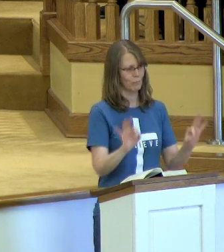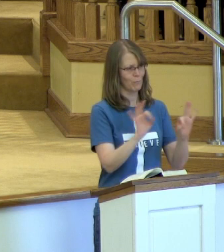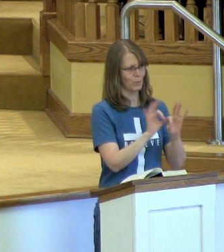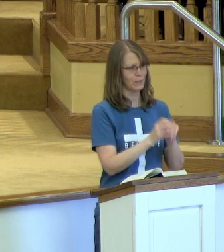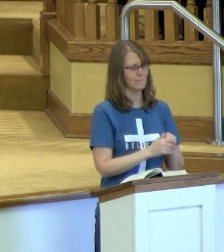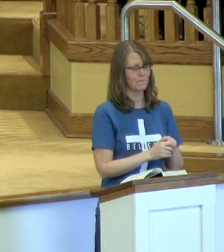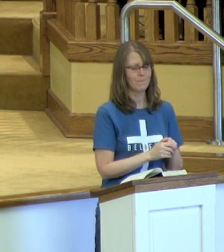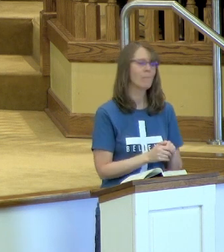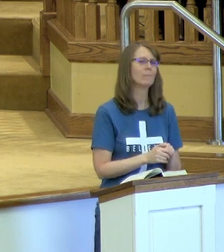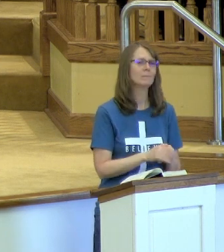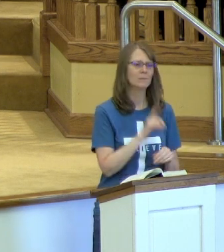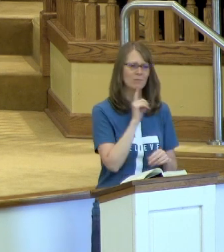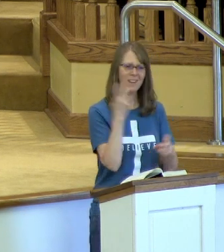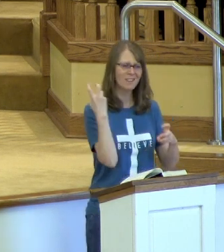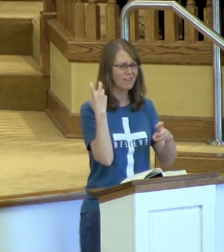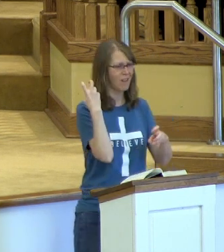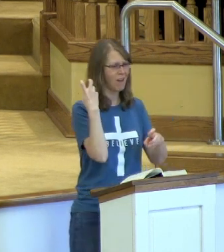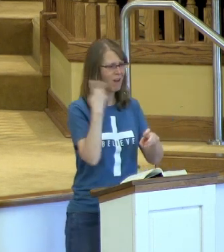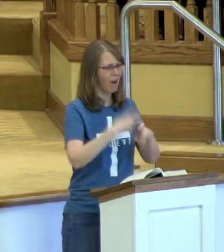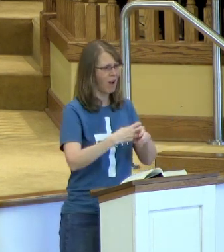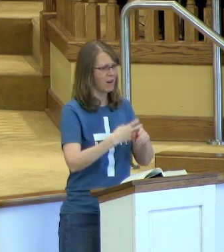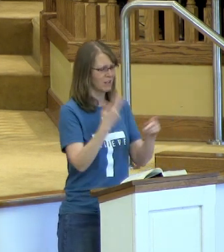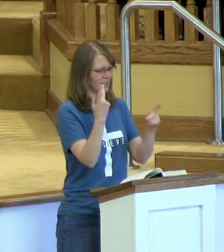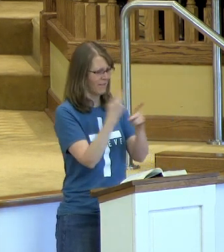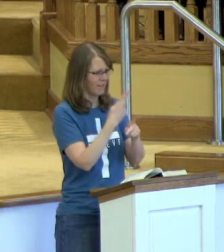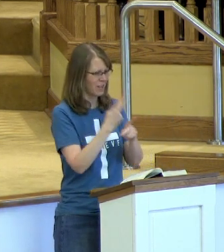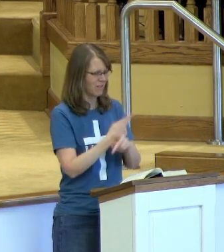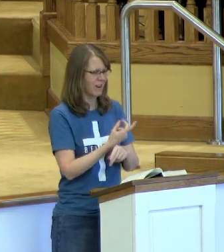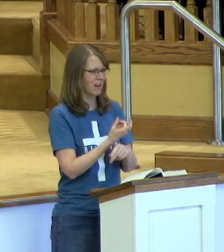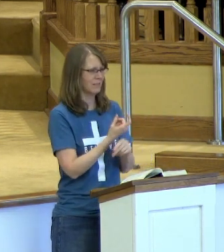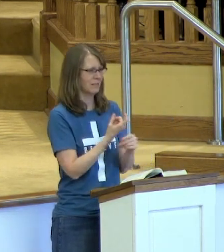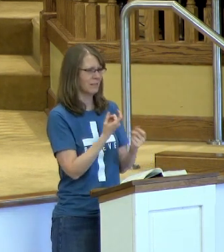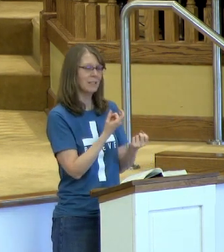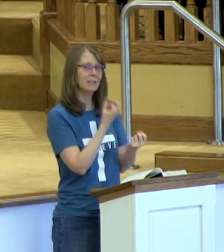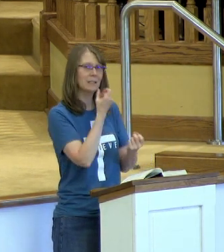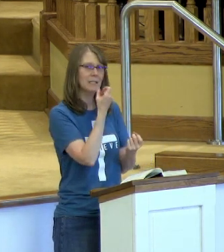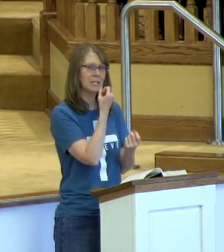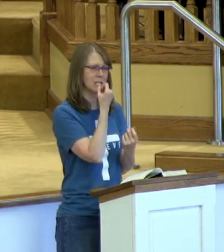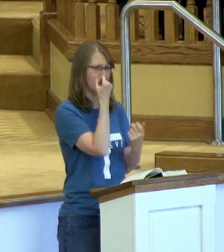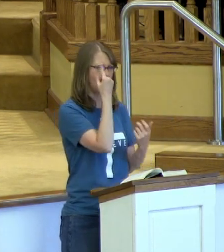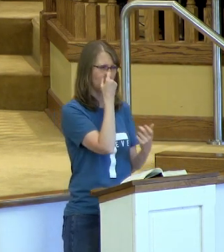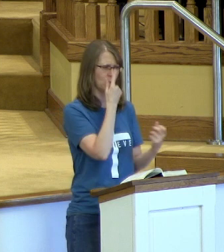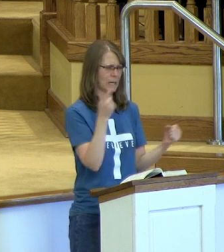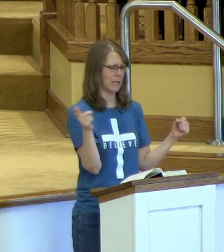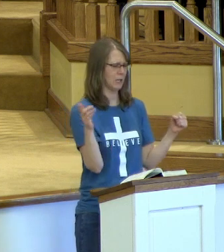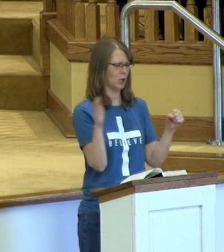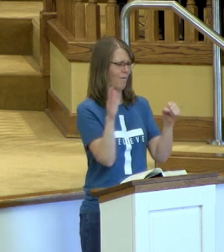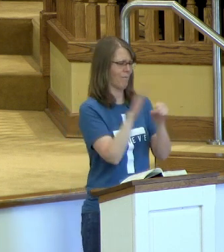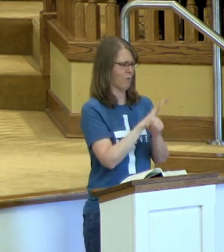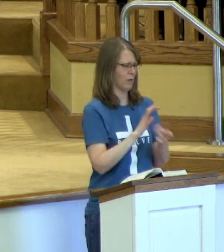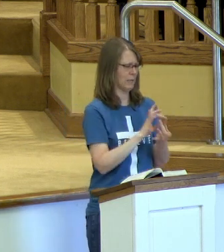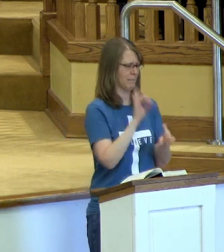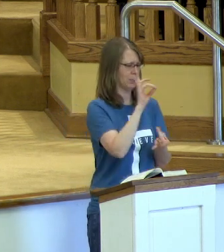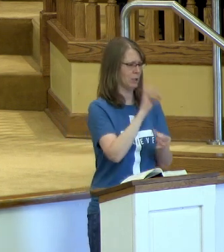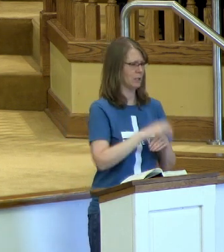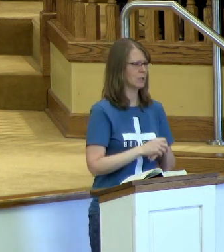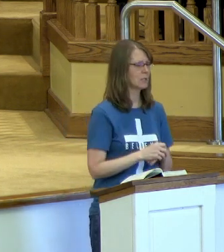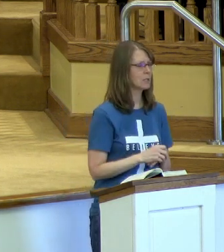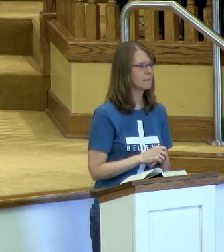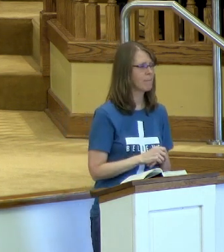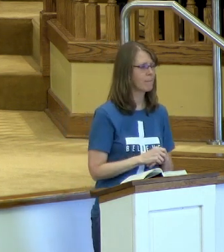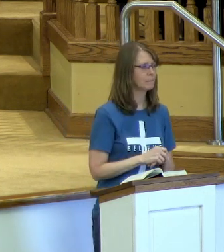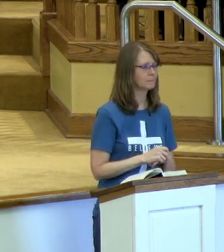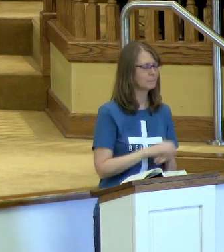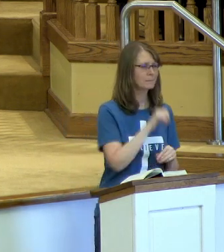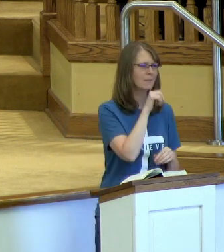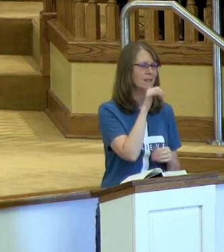is hard to figure out who really is spirit-full, who's spirit-full of the Spirit, spirit-filled. It's